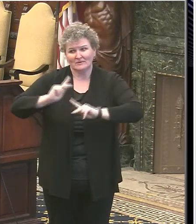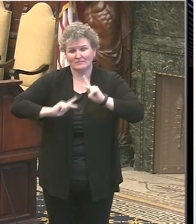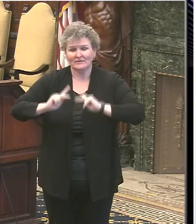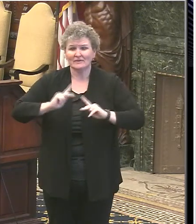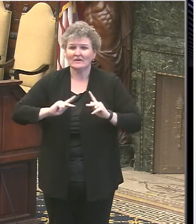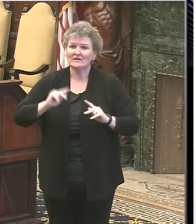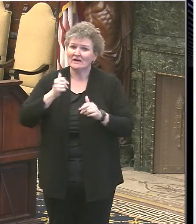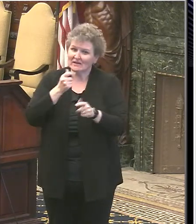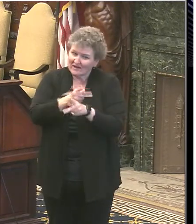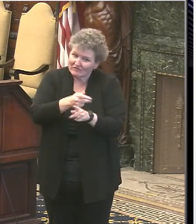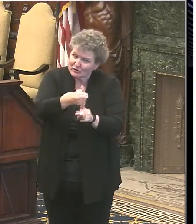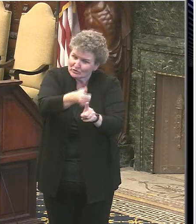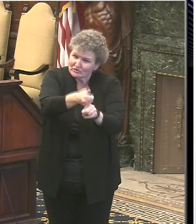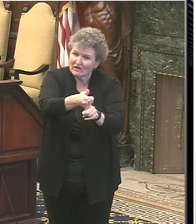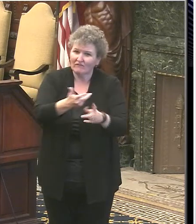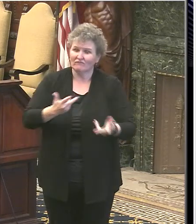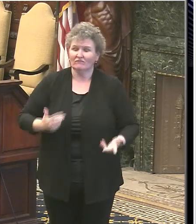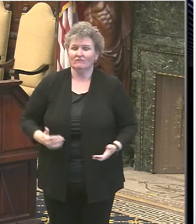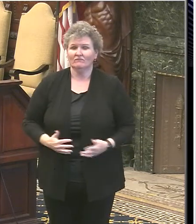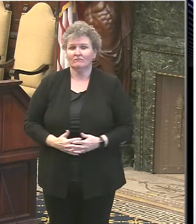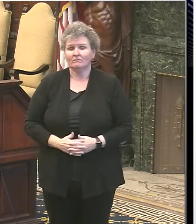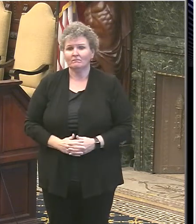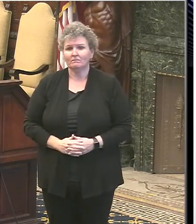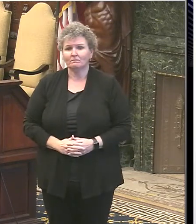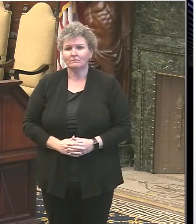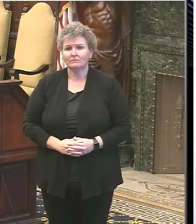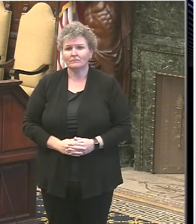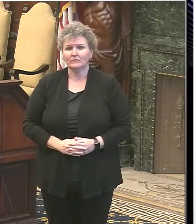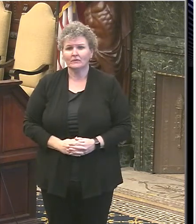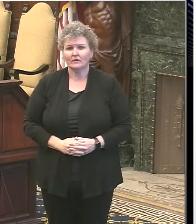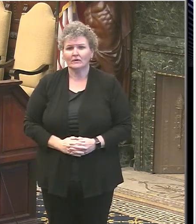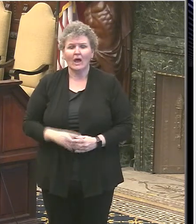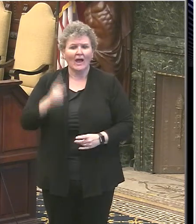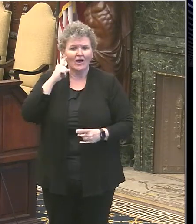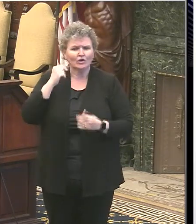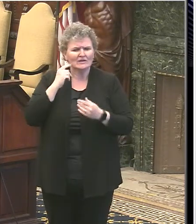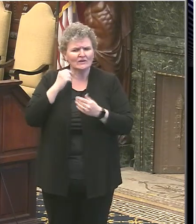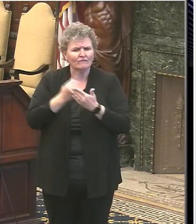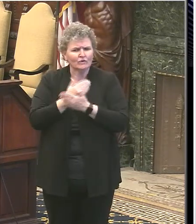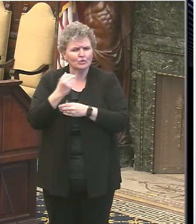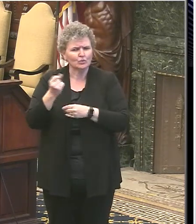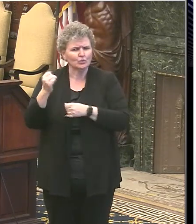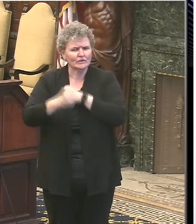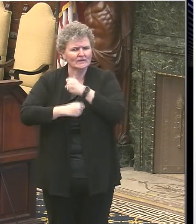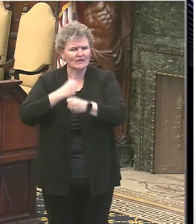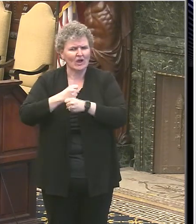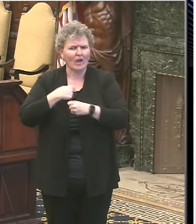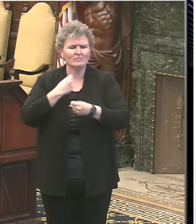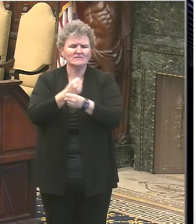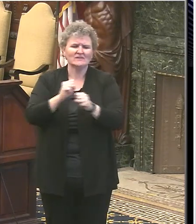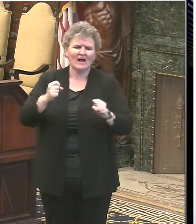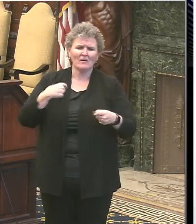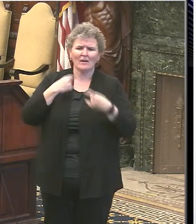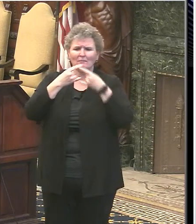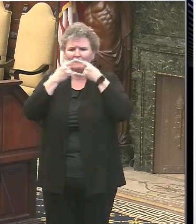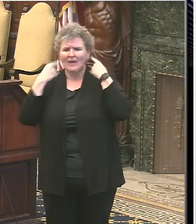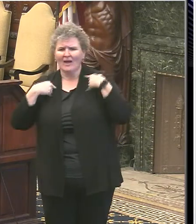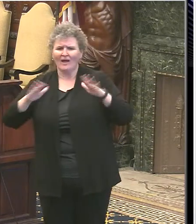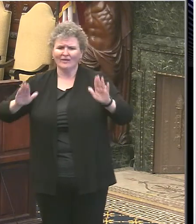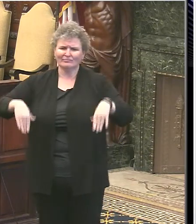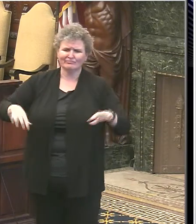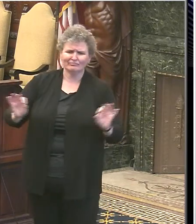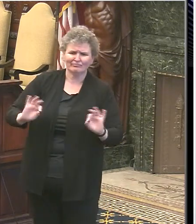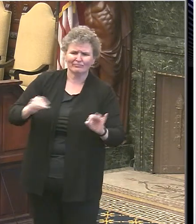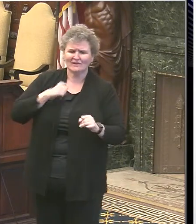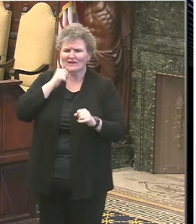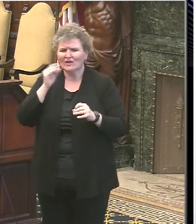and something I've heard from some readers and just people around the city, they're saying, well, I'm safe, I wear a mask, I'm at